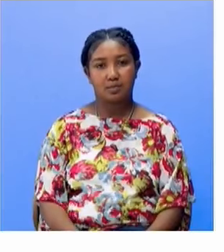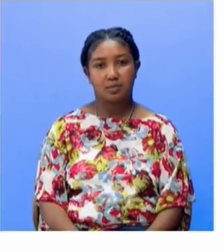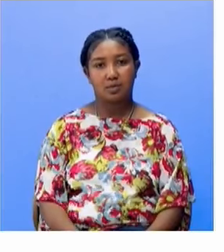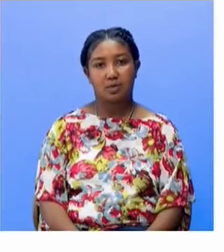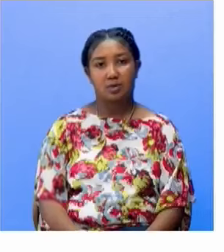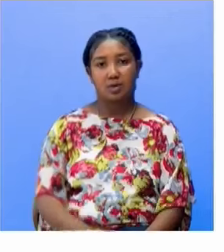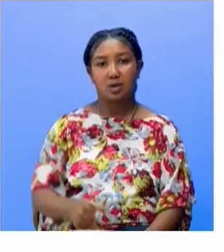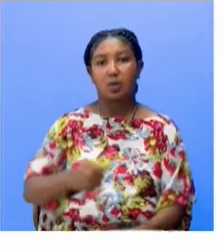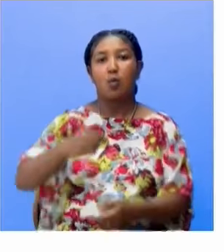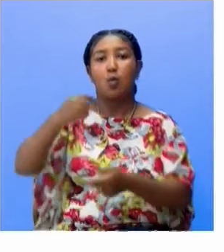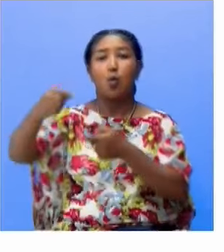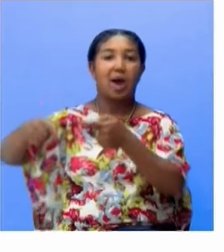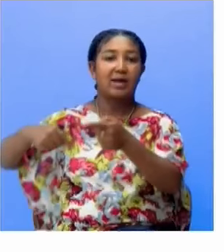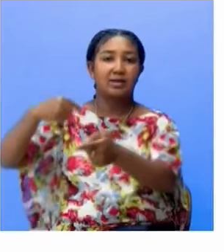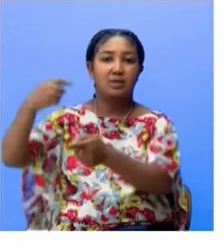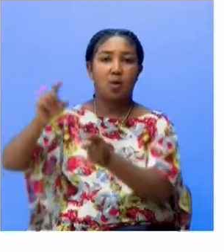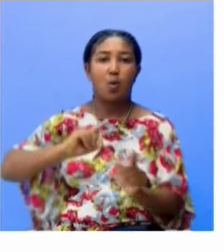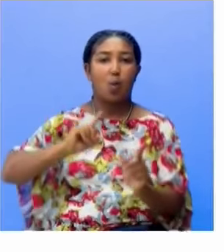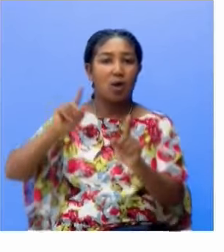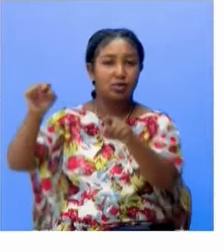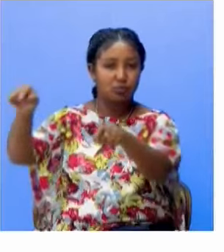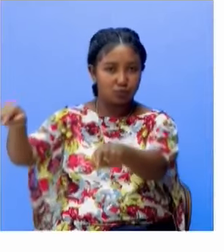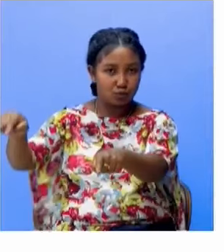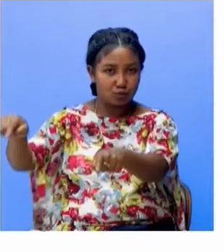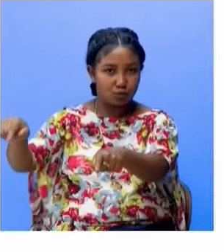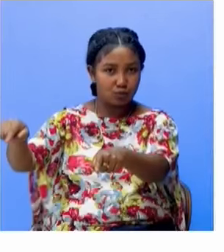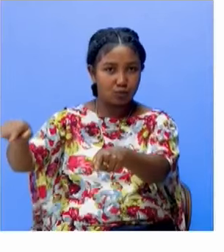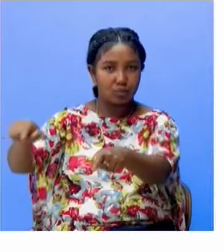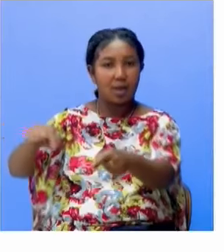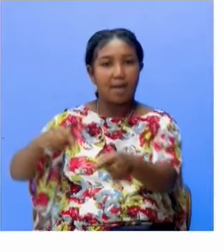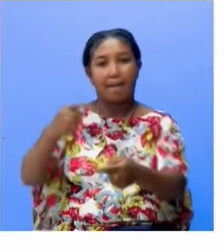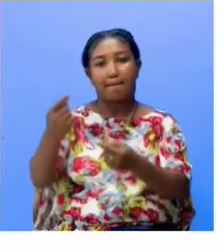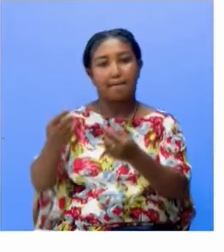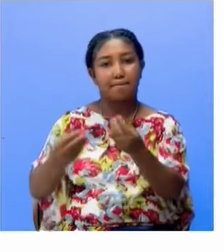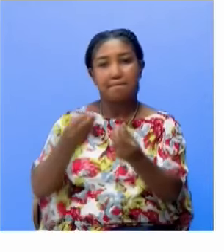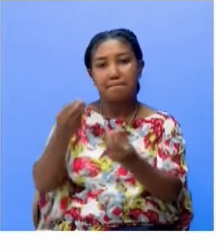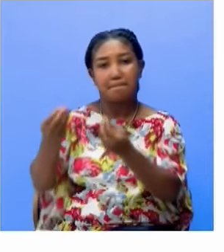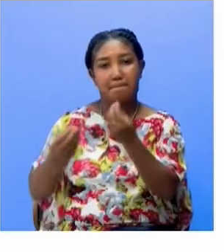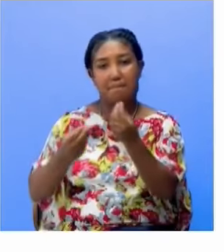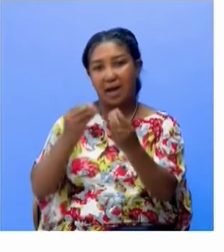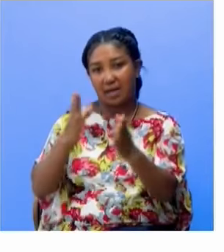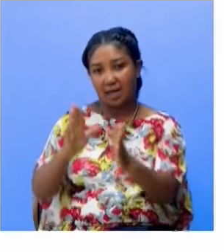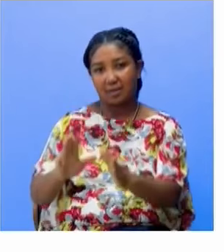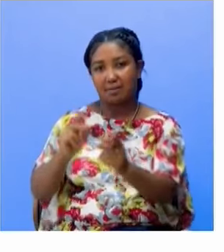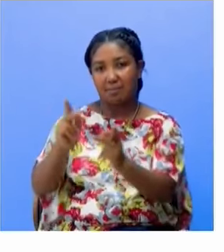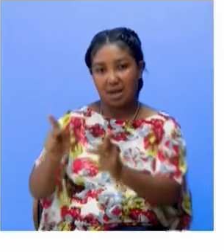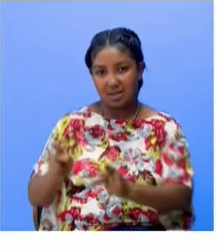went to the market. He went to the market.